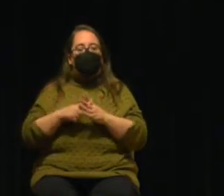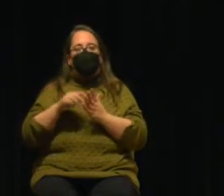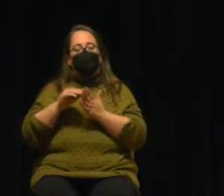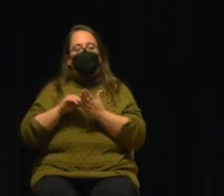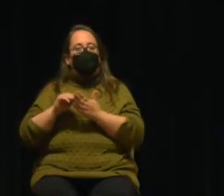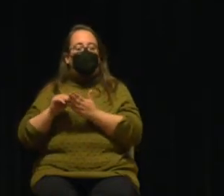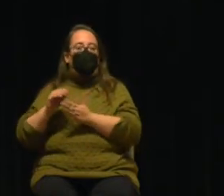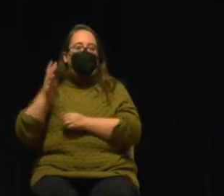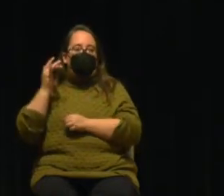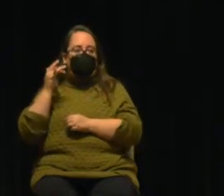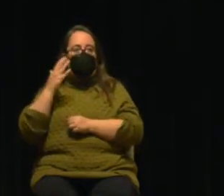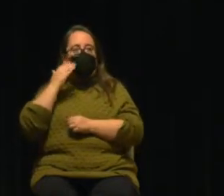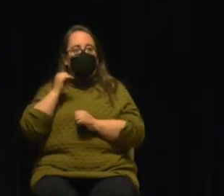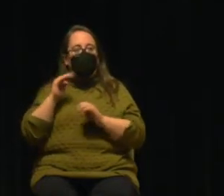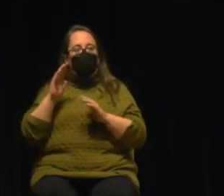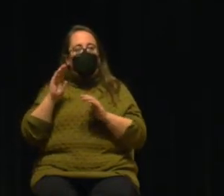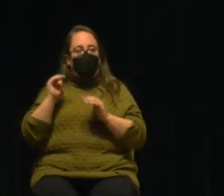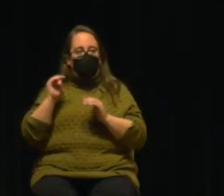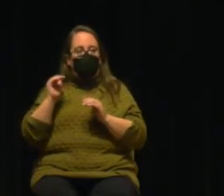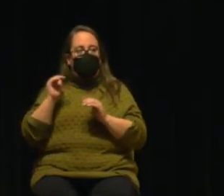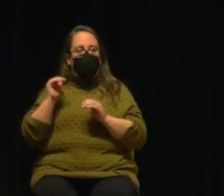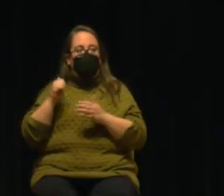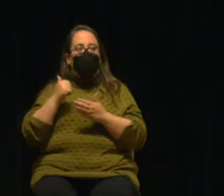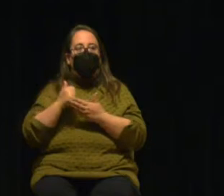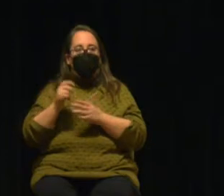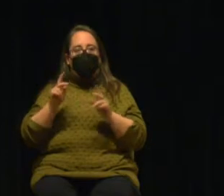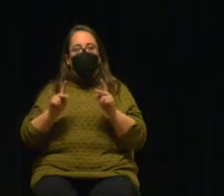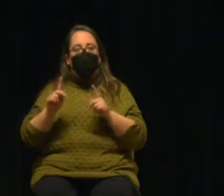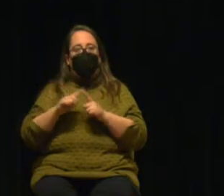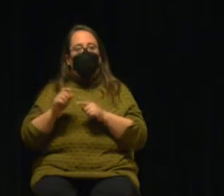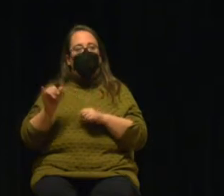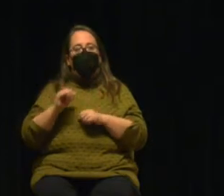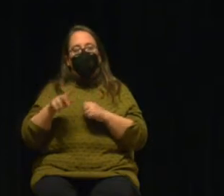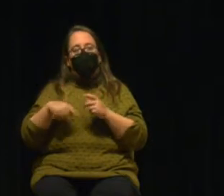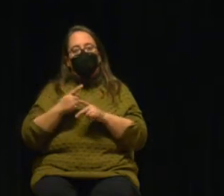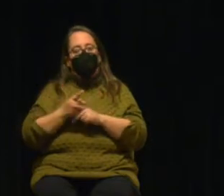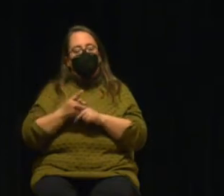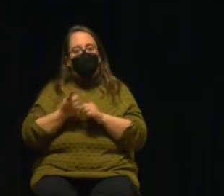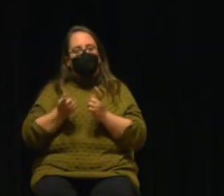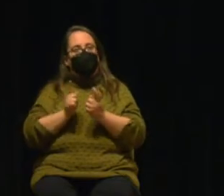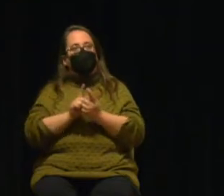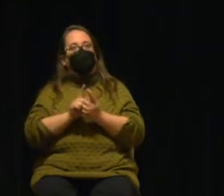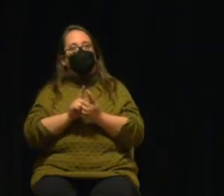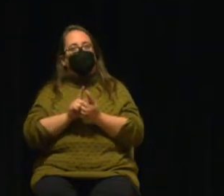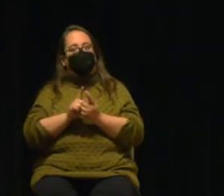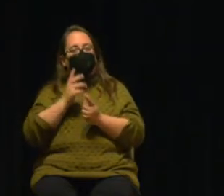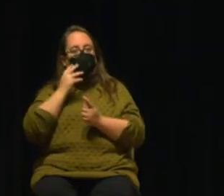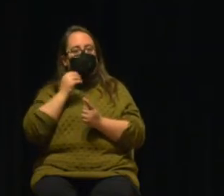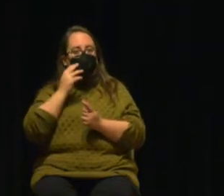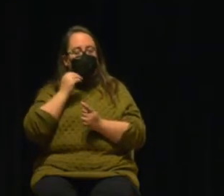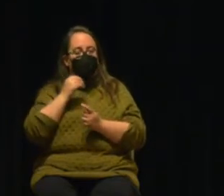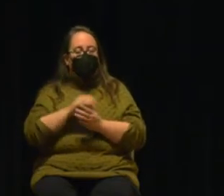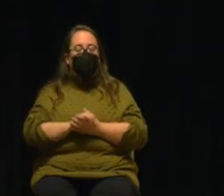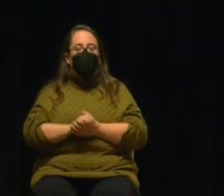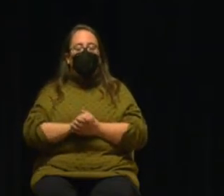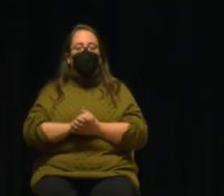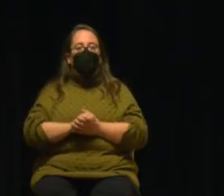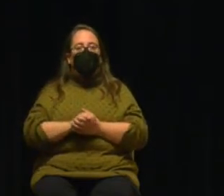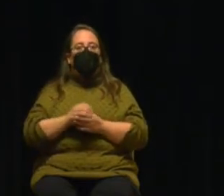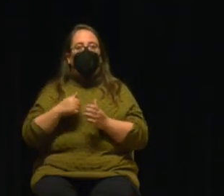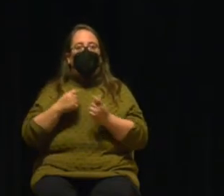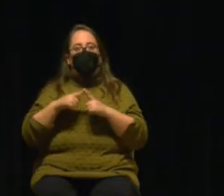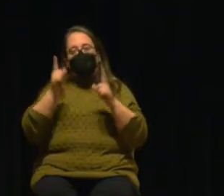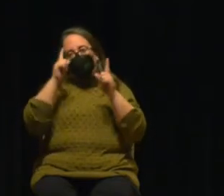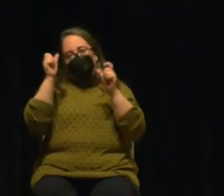because he hopes that he can help people have the same kind of reconciliation, right? So I think, you know, I tried to paint